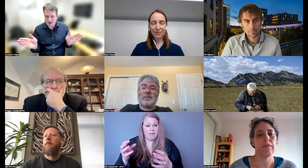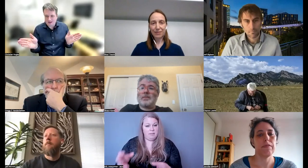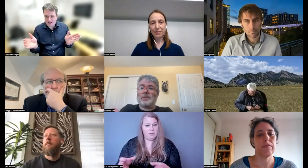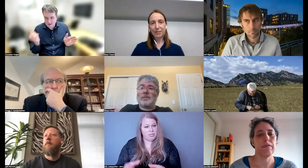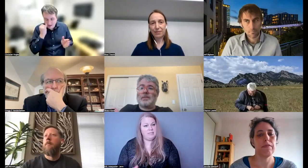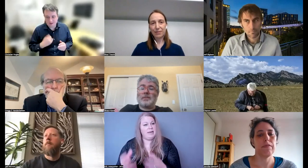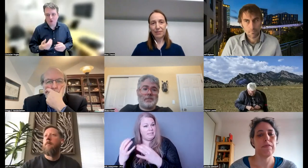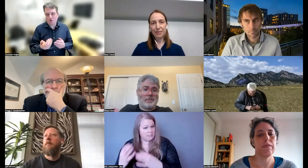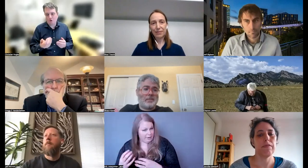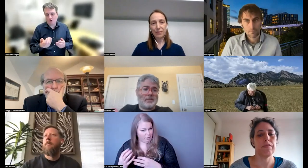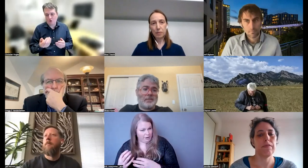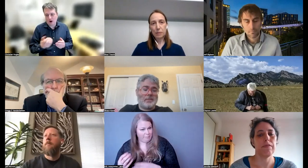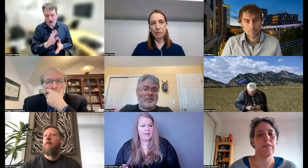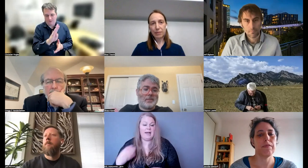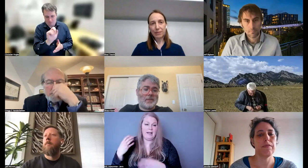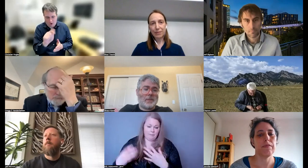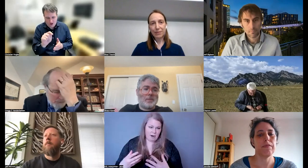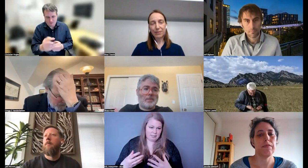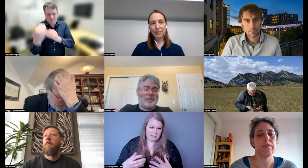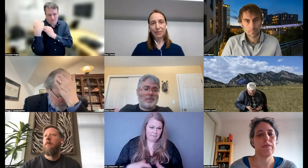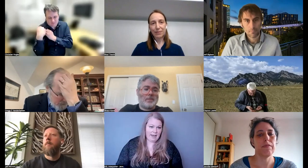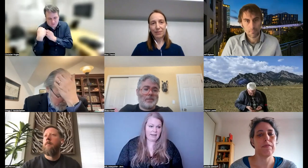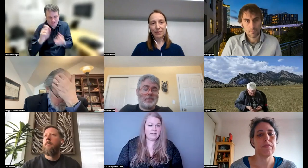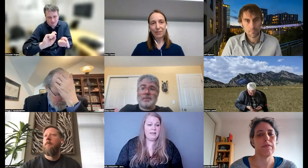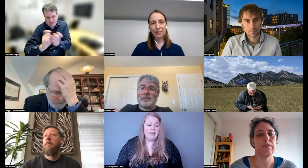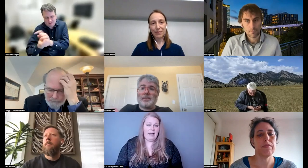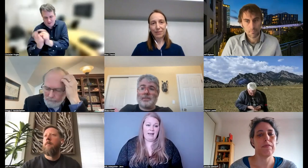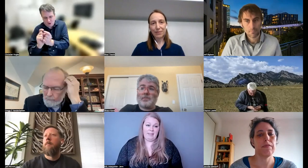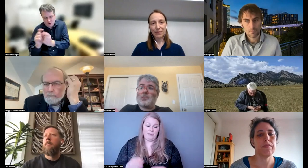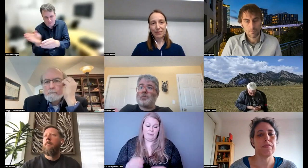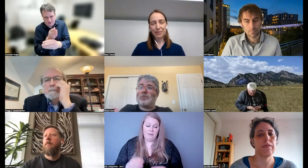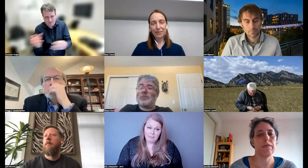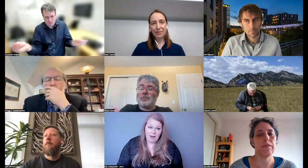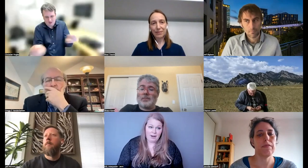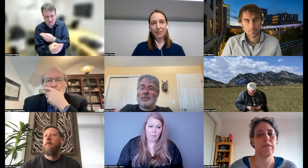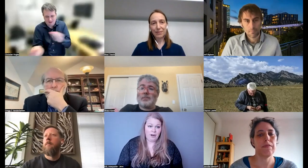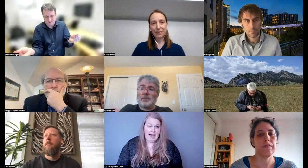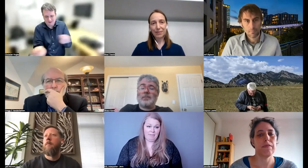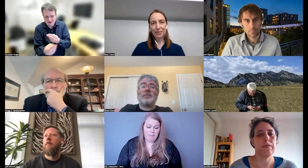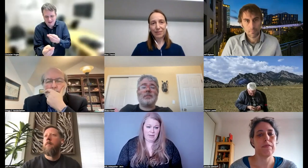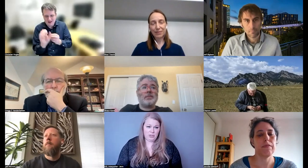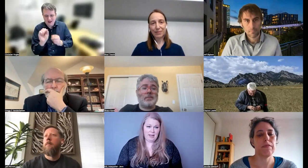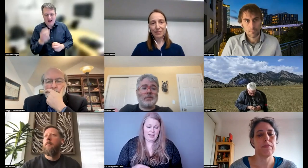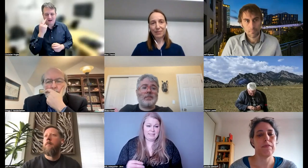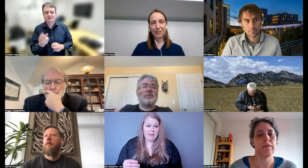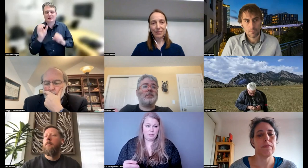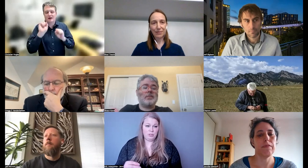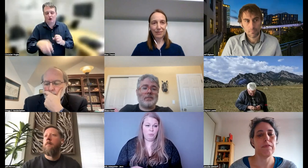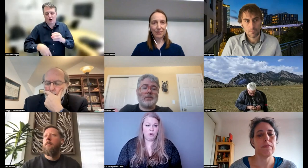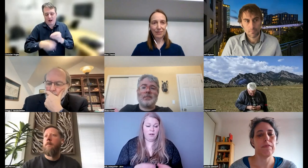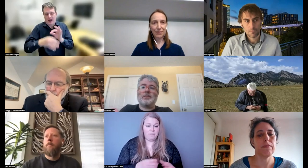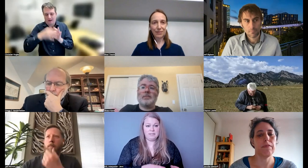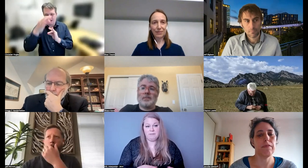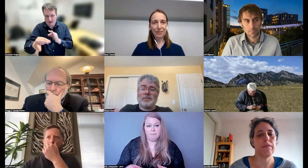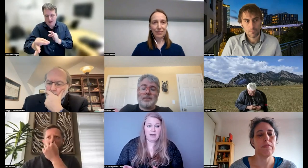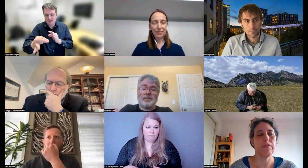terms of the machine sending it to my cochlear implant and the processing of that. I think with the iBot, we're going to have to make sure that it's able to